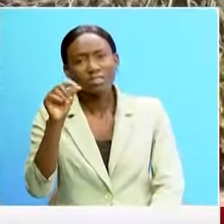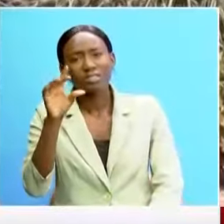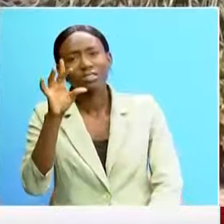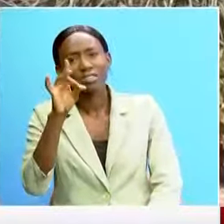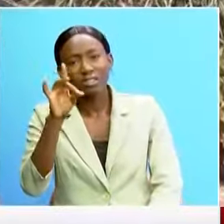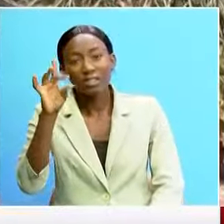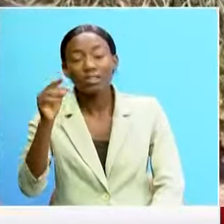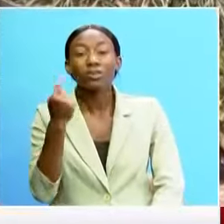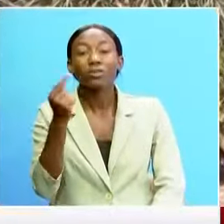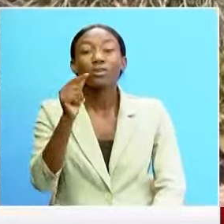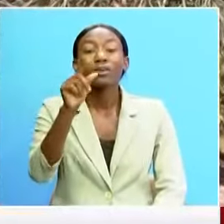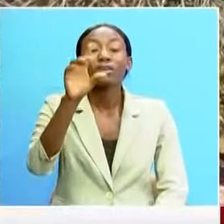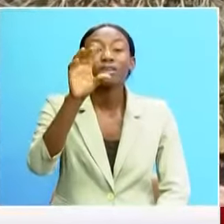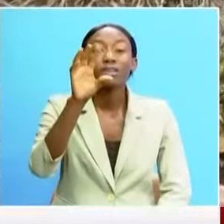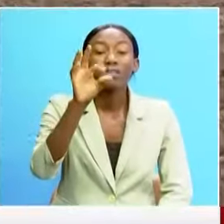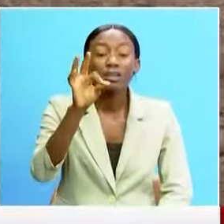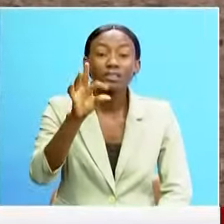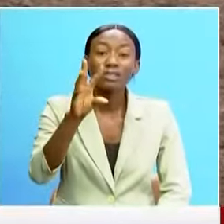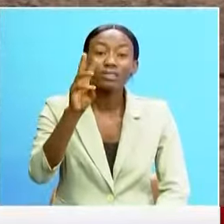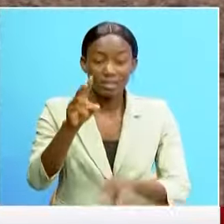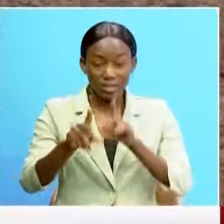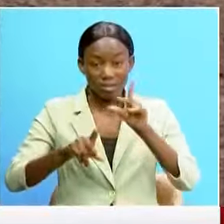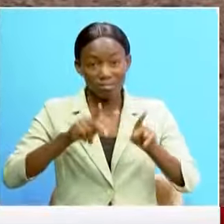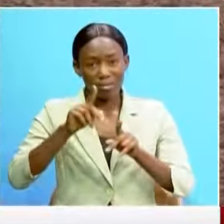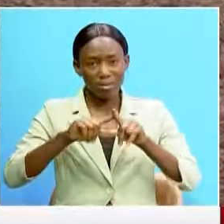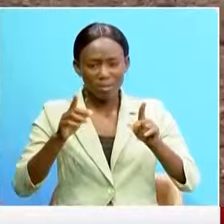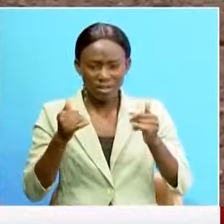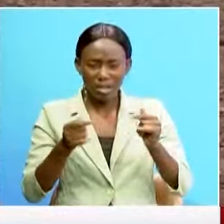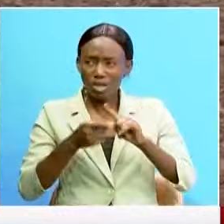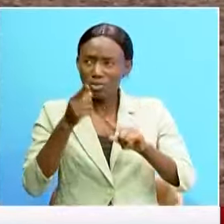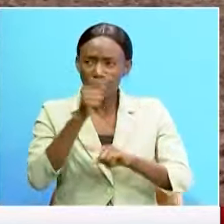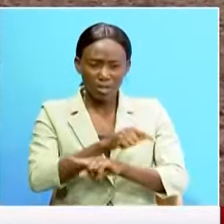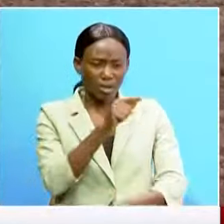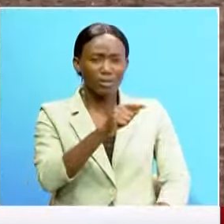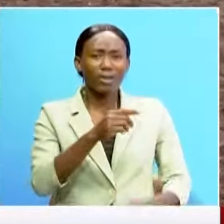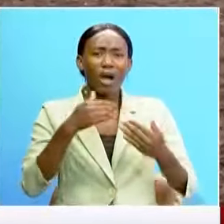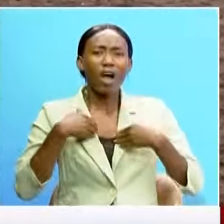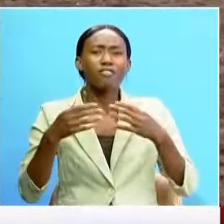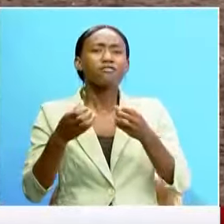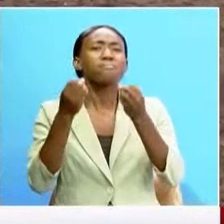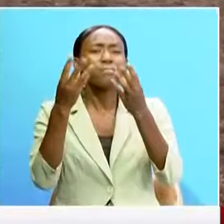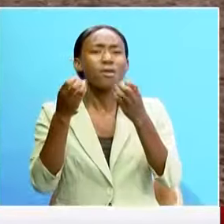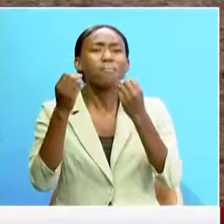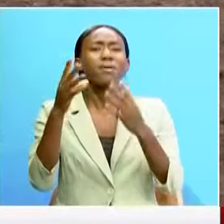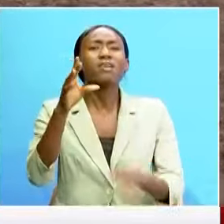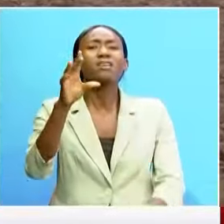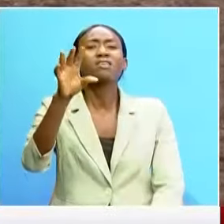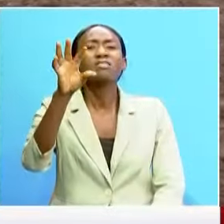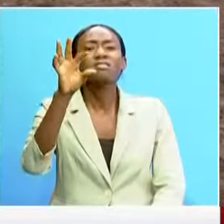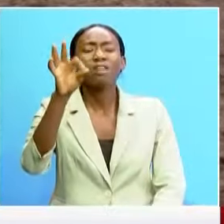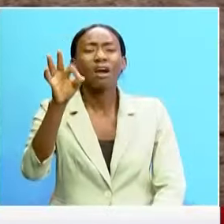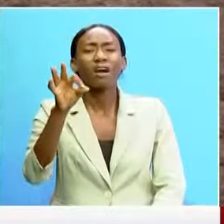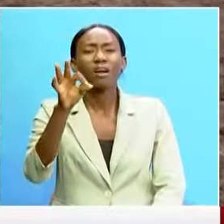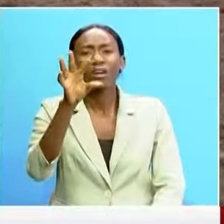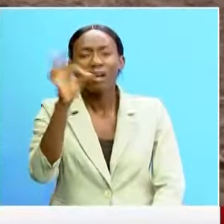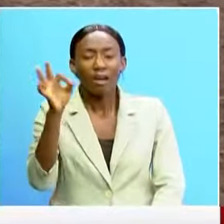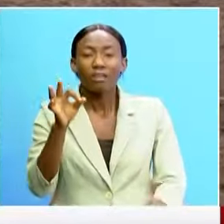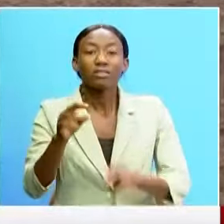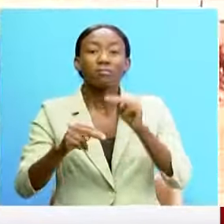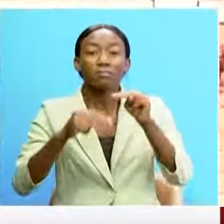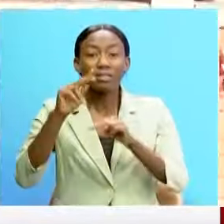only 96 settlers. Today, the scheme has more than 900 squatters, prompting government to